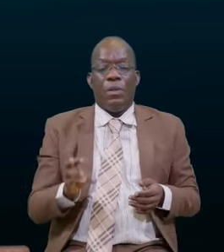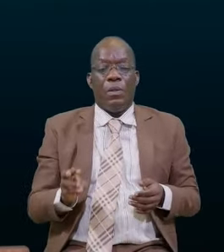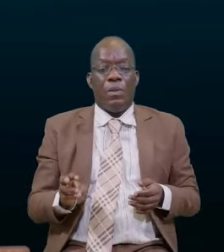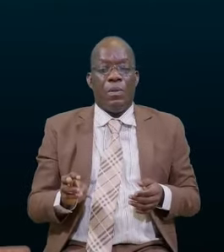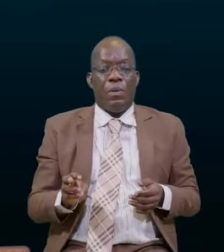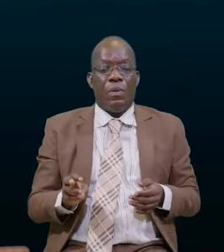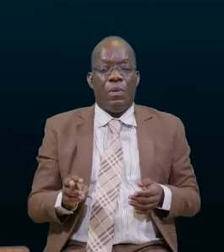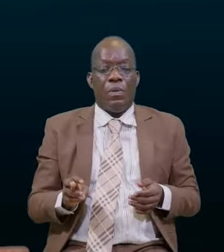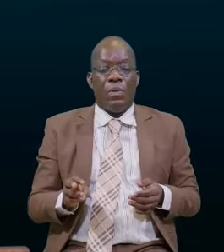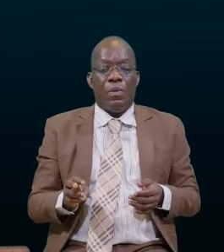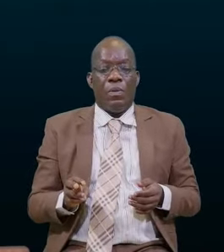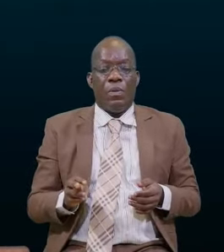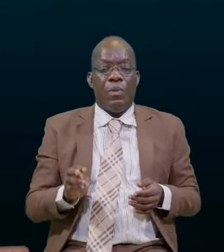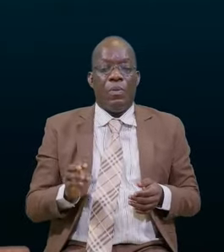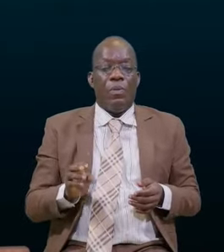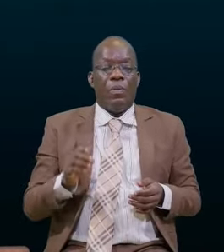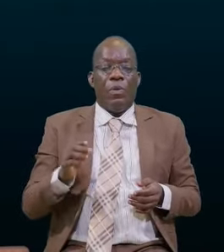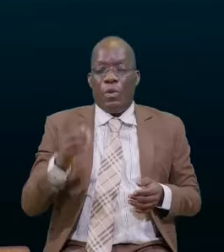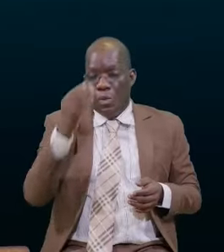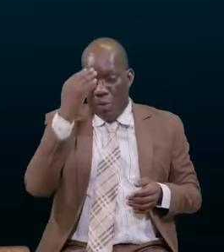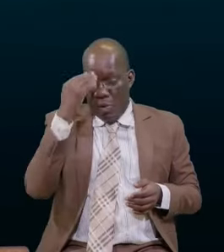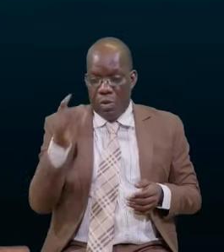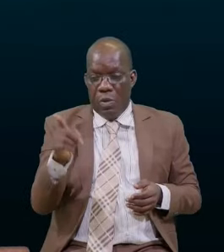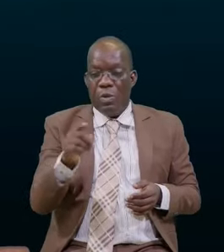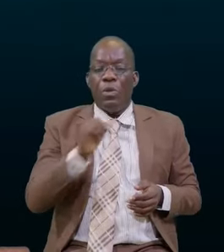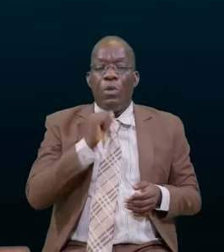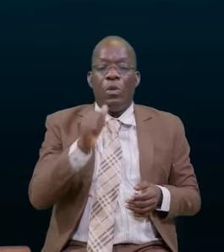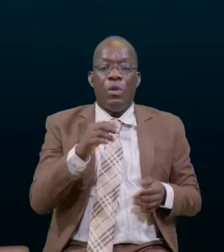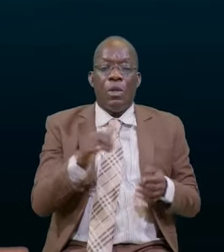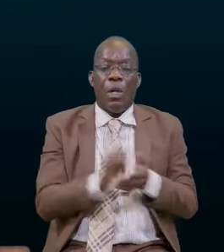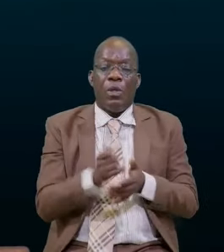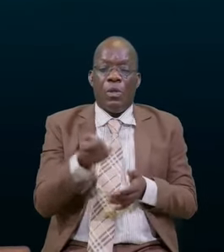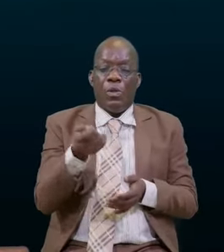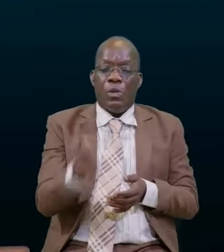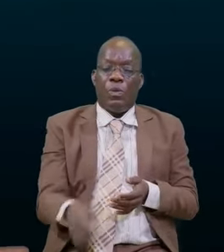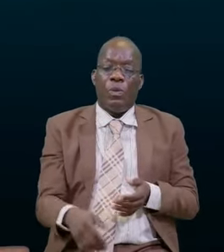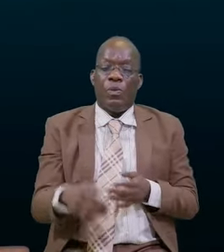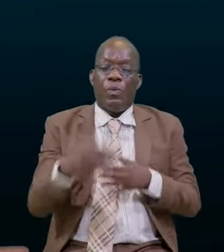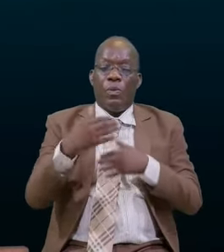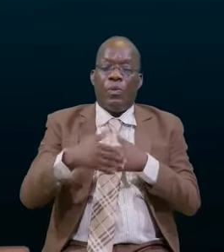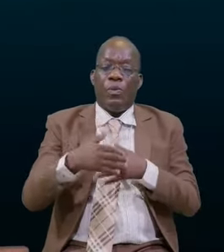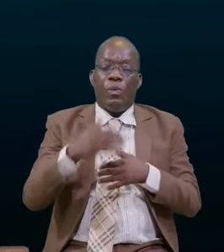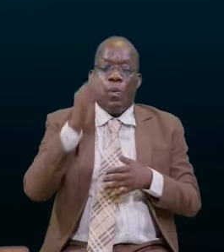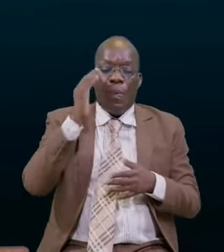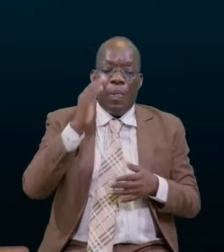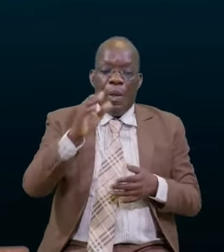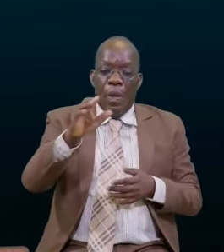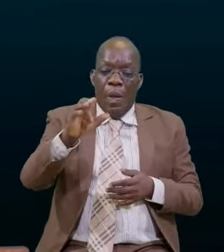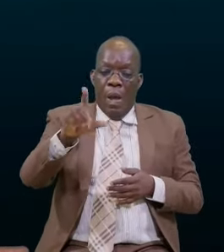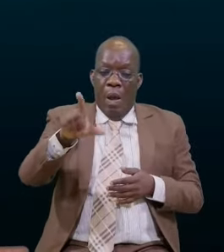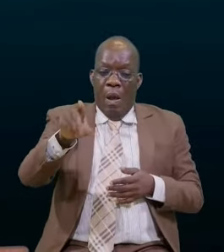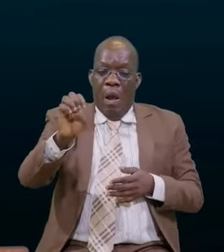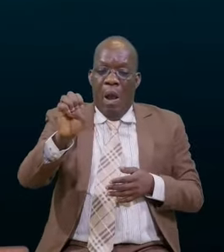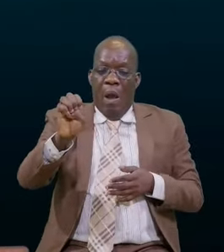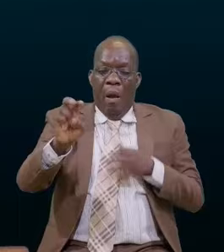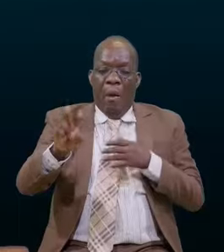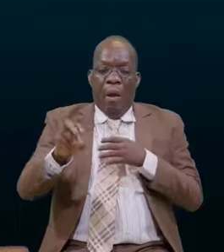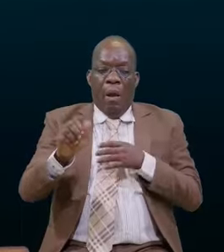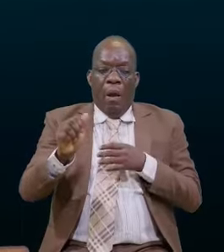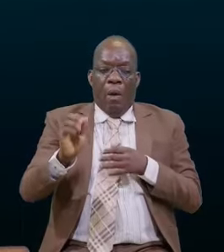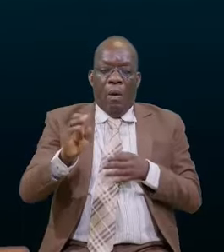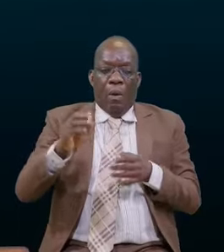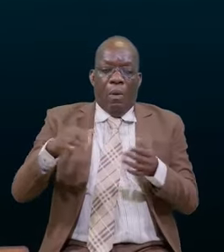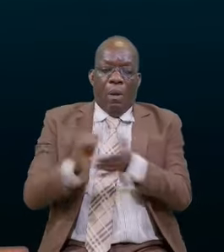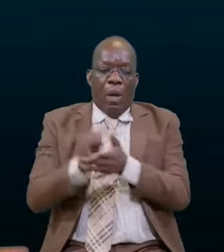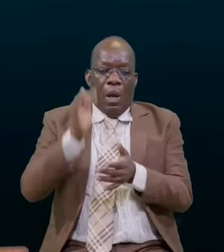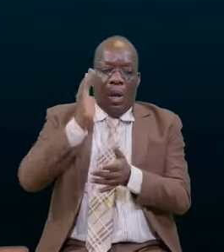good know you not that a little le le the whole arm know you not that a little Lev a